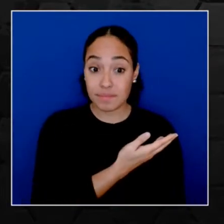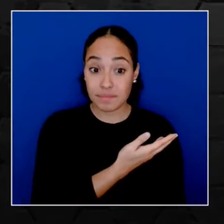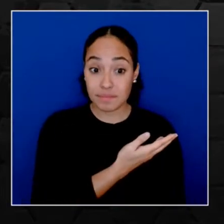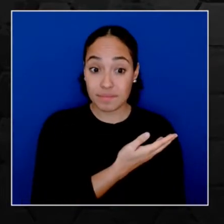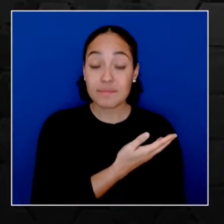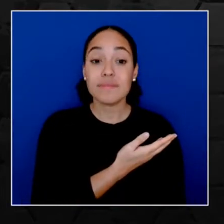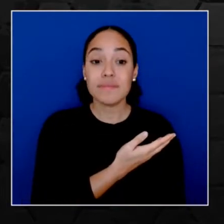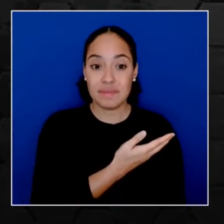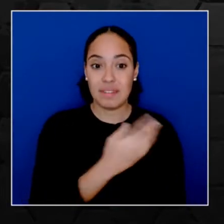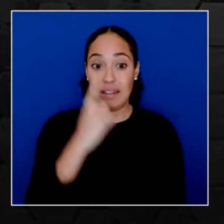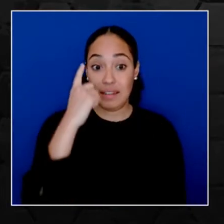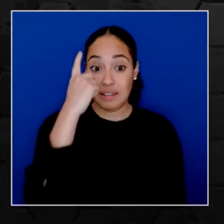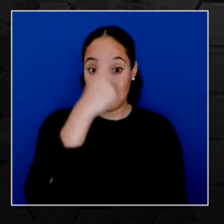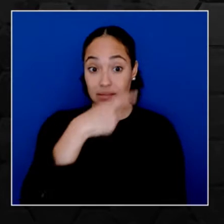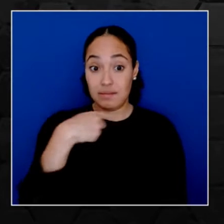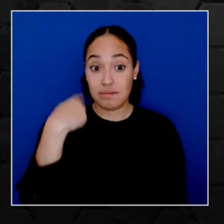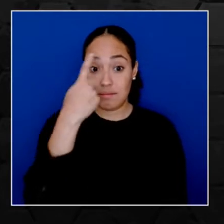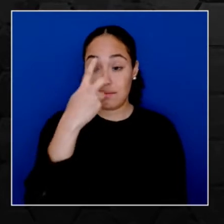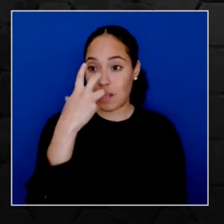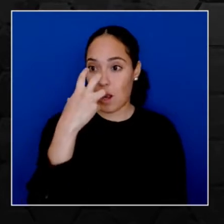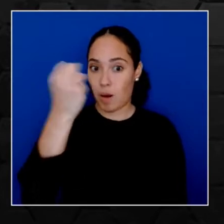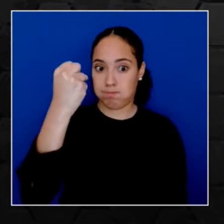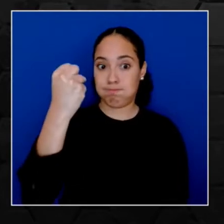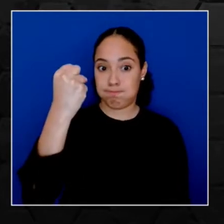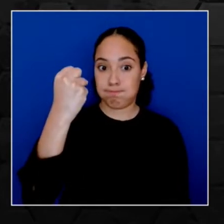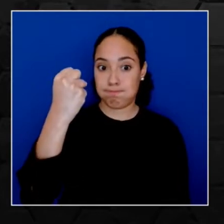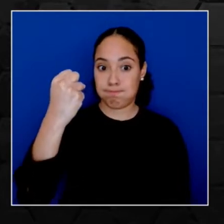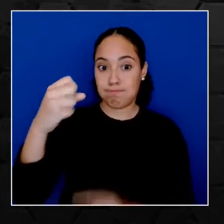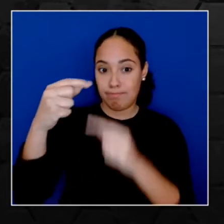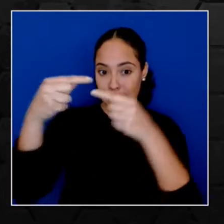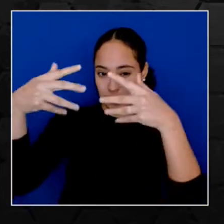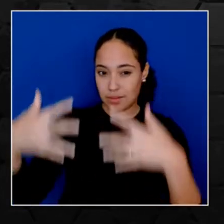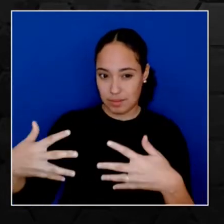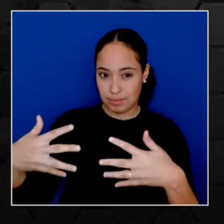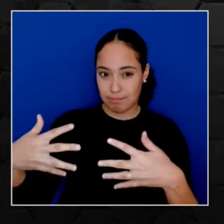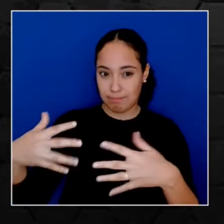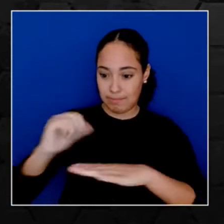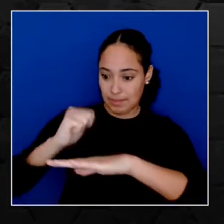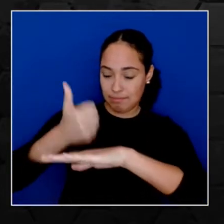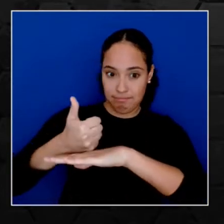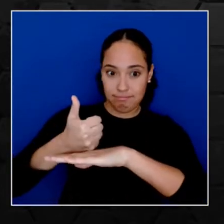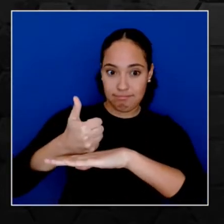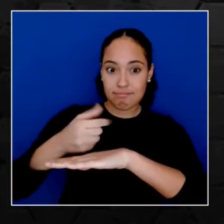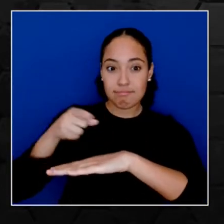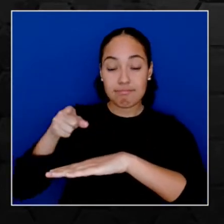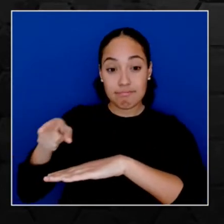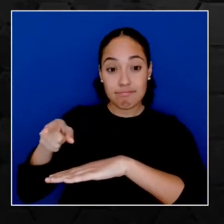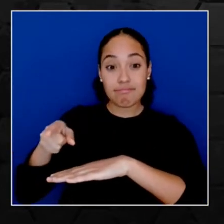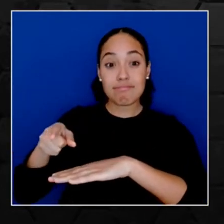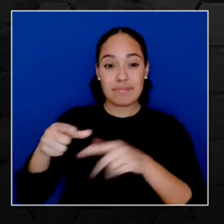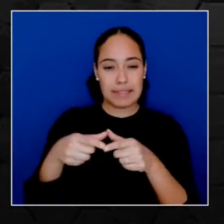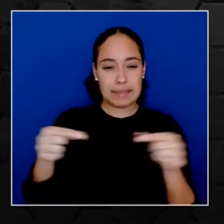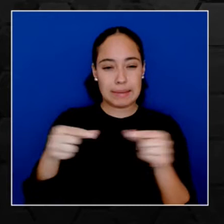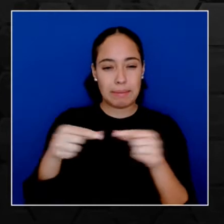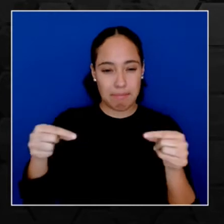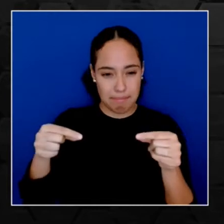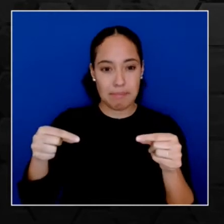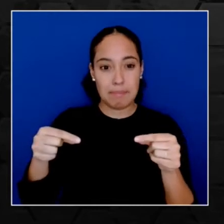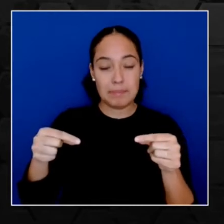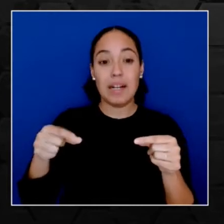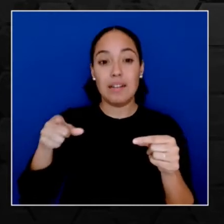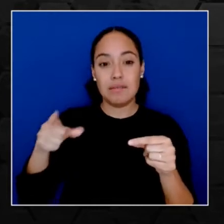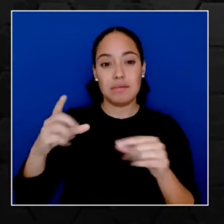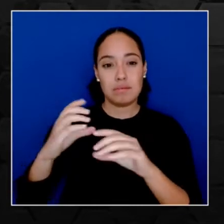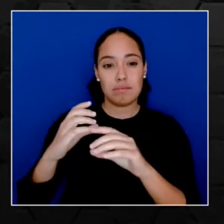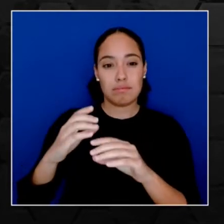Osaka metro station. And as it sounds, this was implemented as a CCTV setup, so